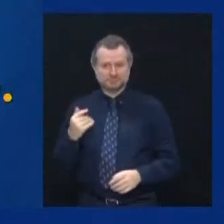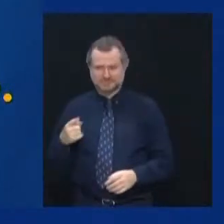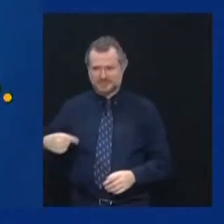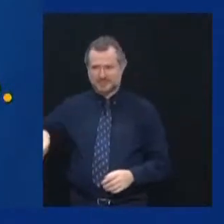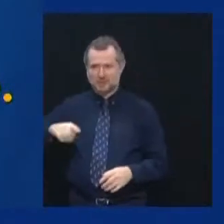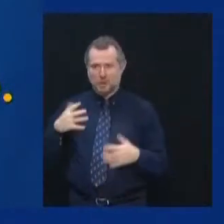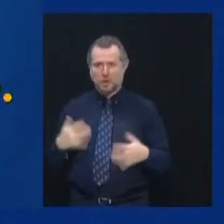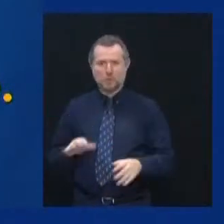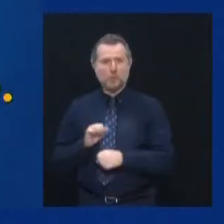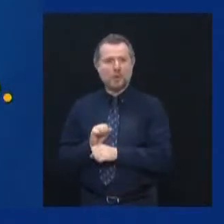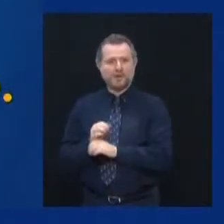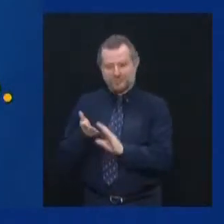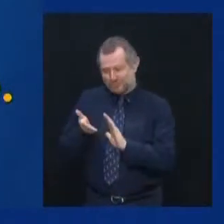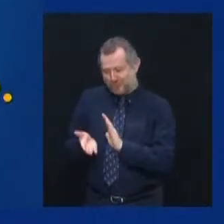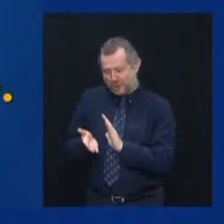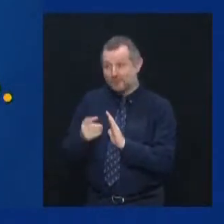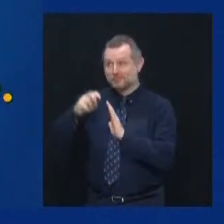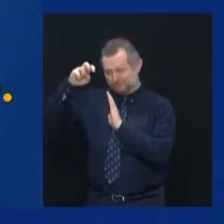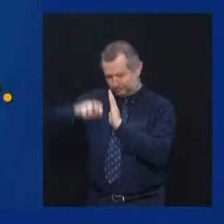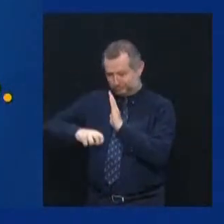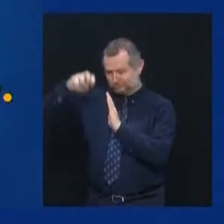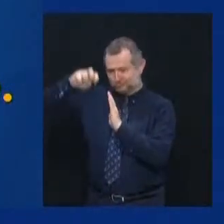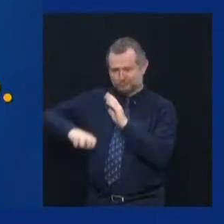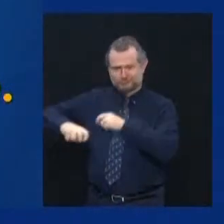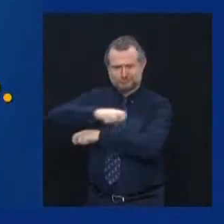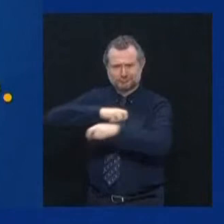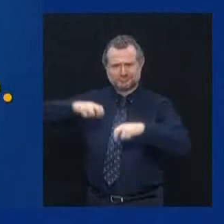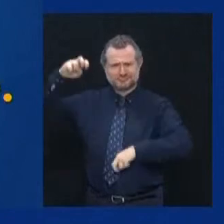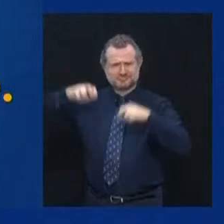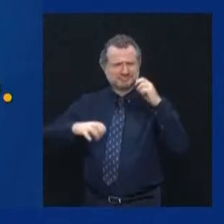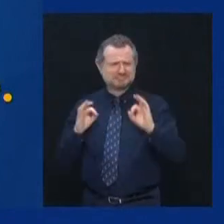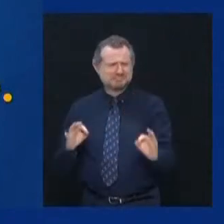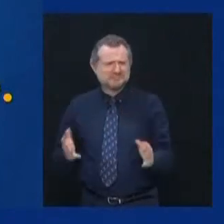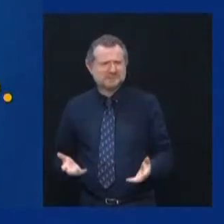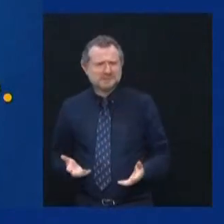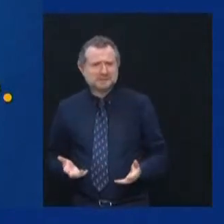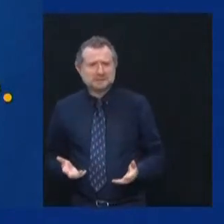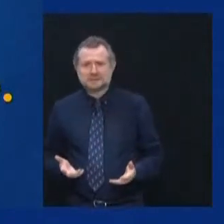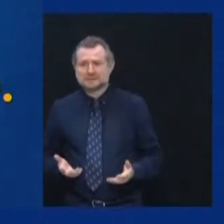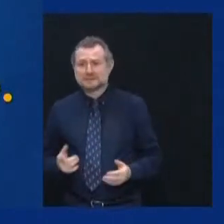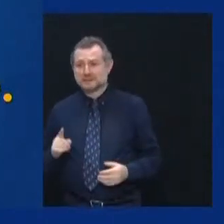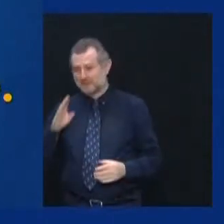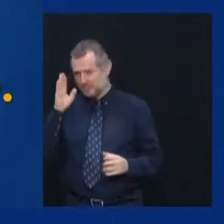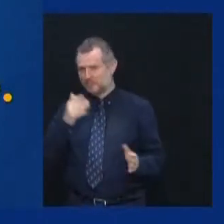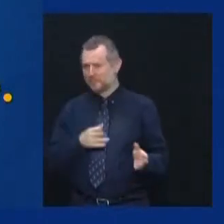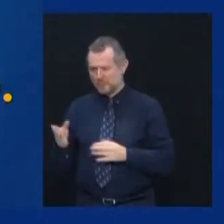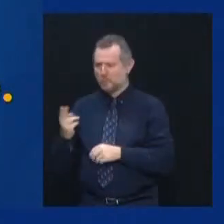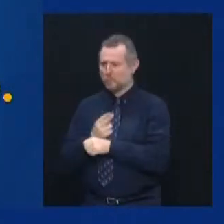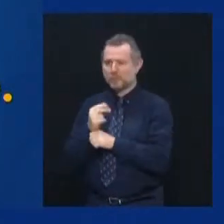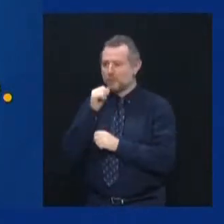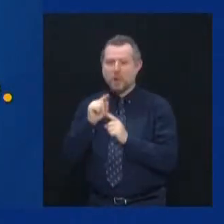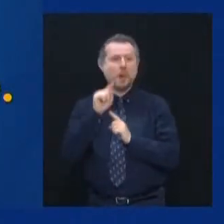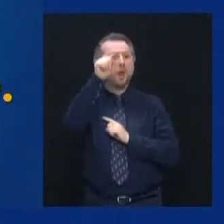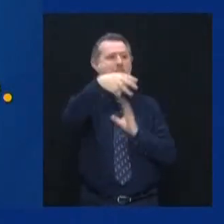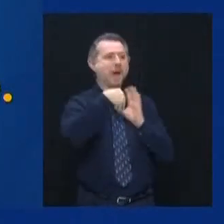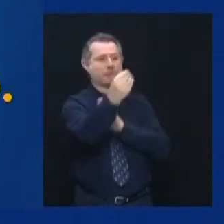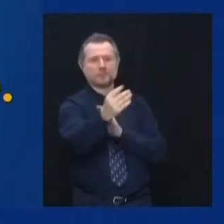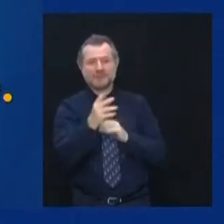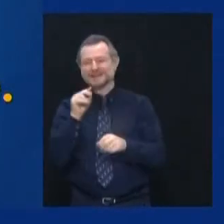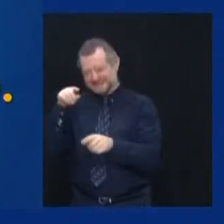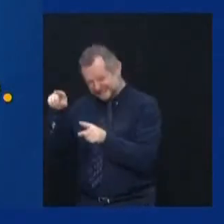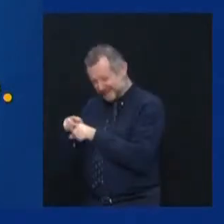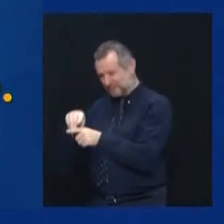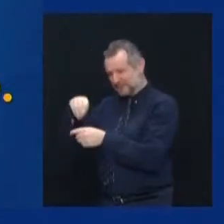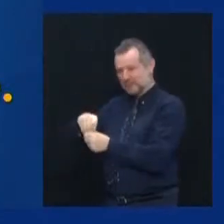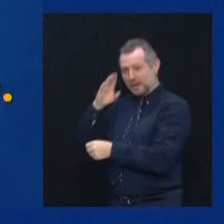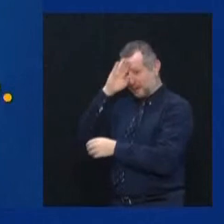and they're in hospitals. That's why. And use the hospitals to do the healthcare workers, because 1A